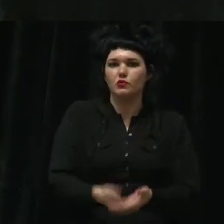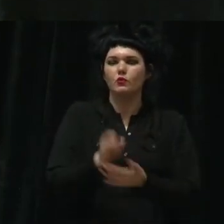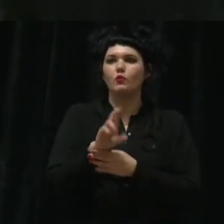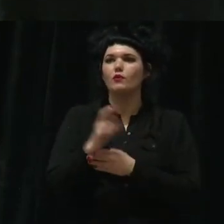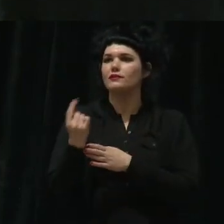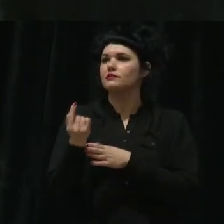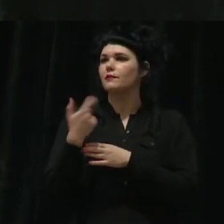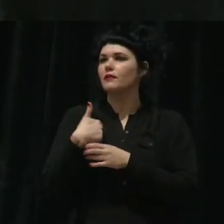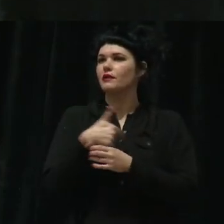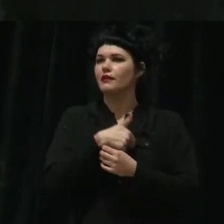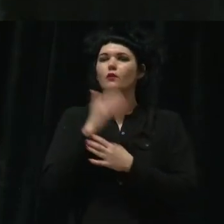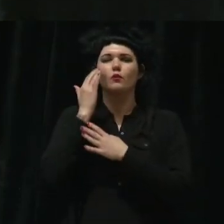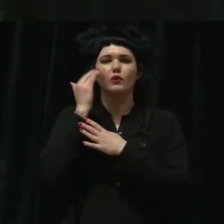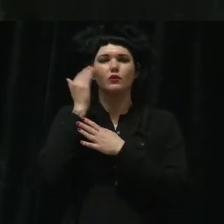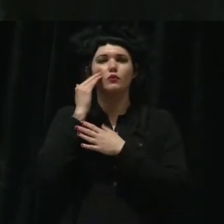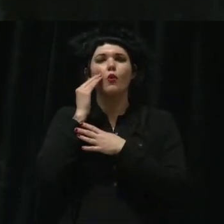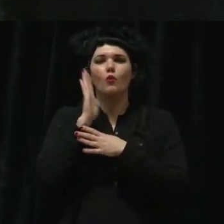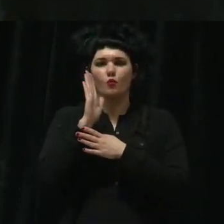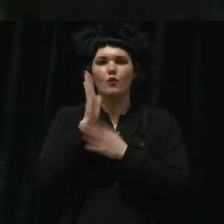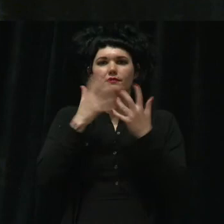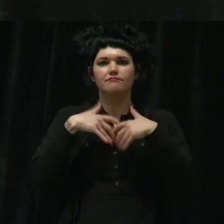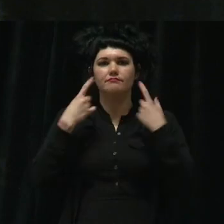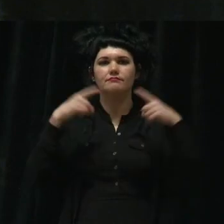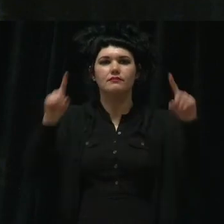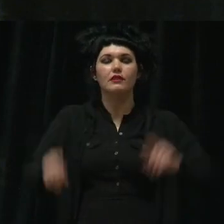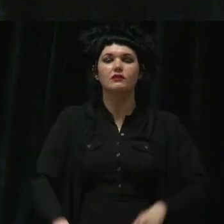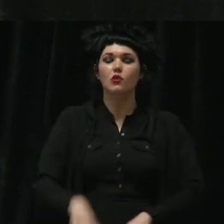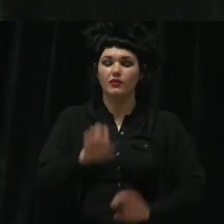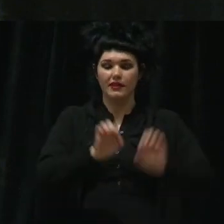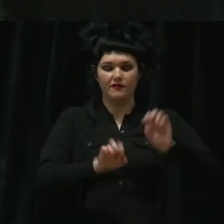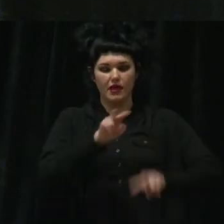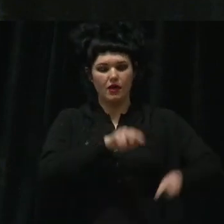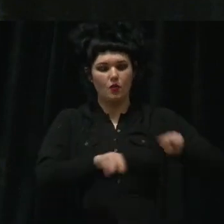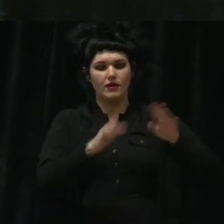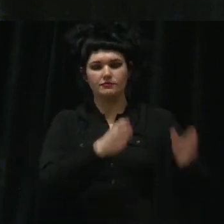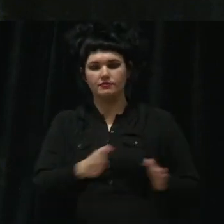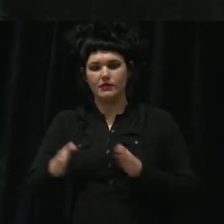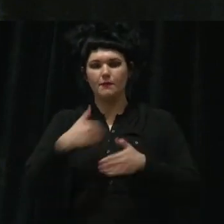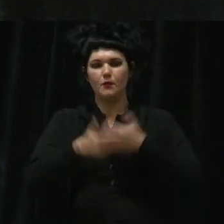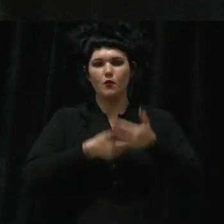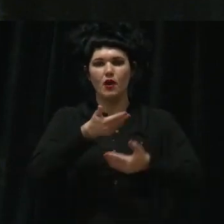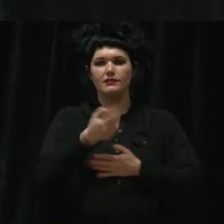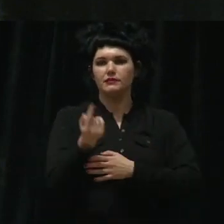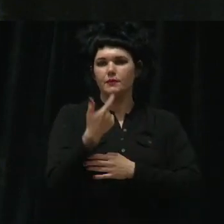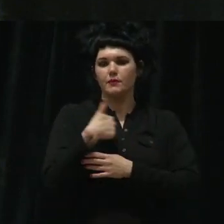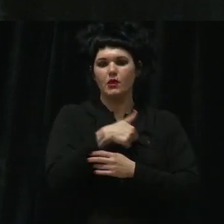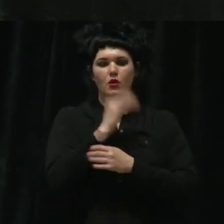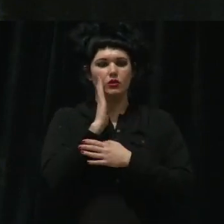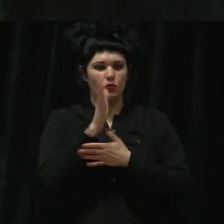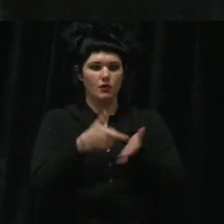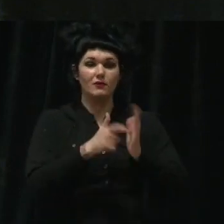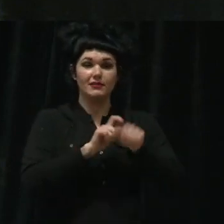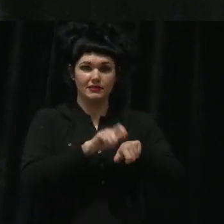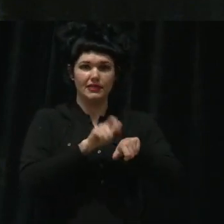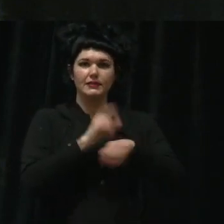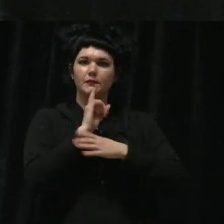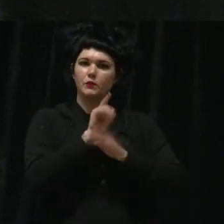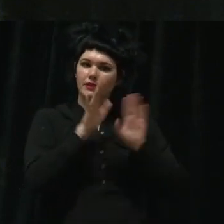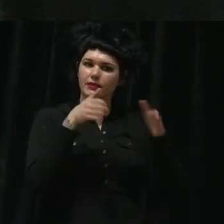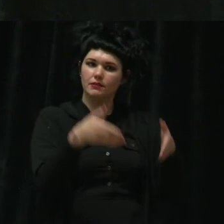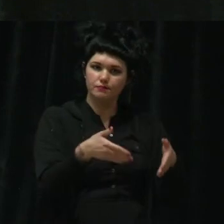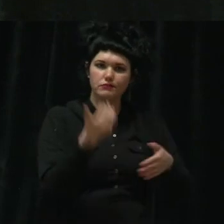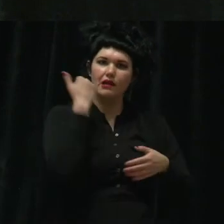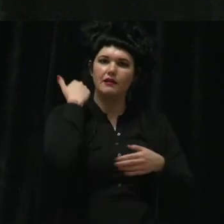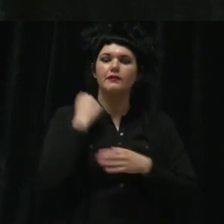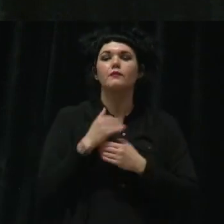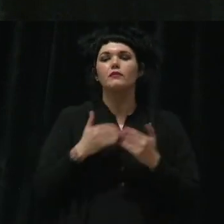to something that we do know well. So the evaluation planning process is something that we'll be spending a great deal of time over the